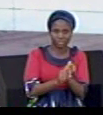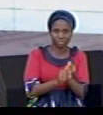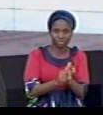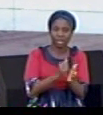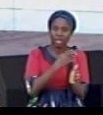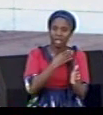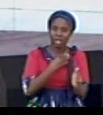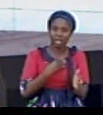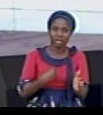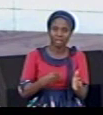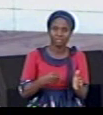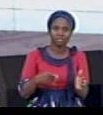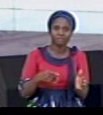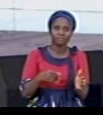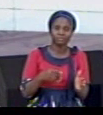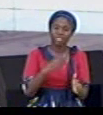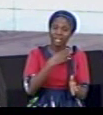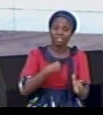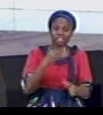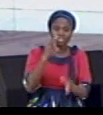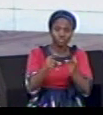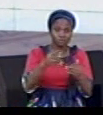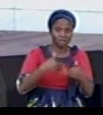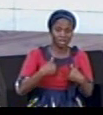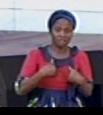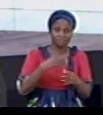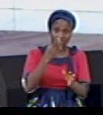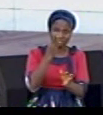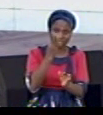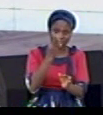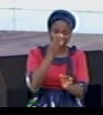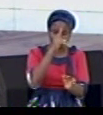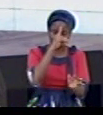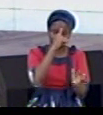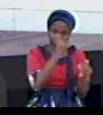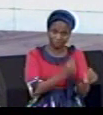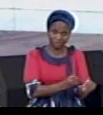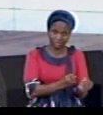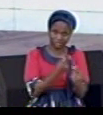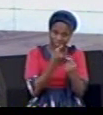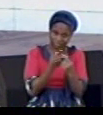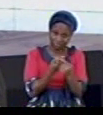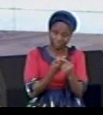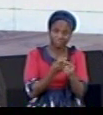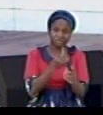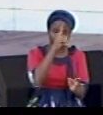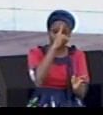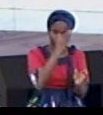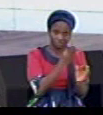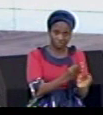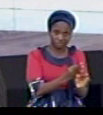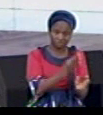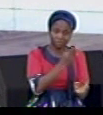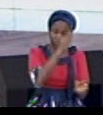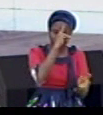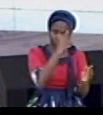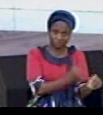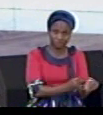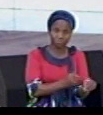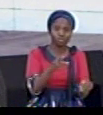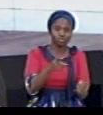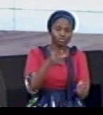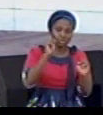if you have faith as a grain of mustard seed, you will speak to this mountain in the life of